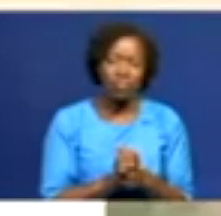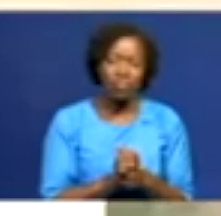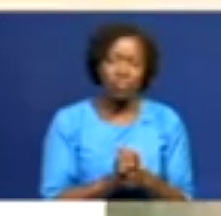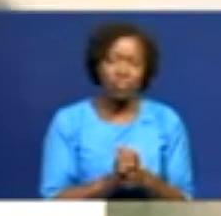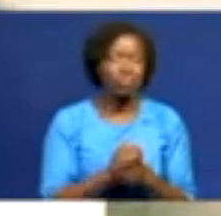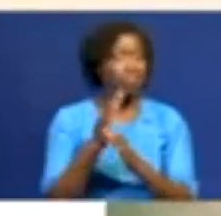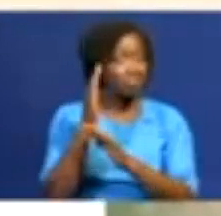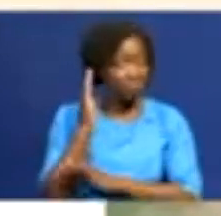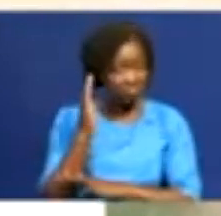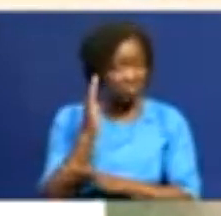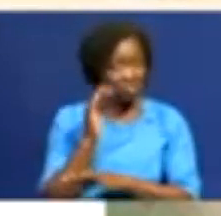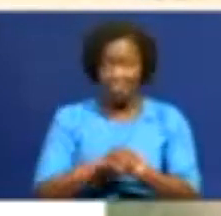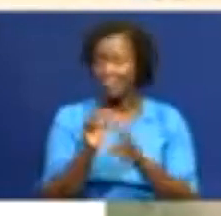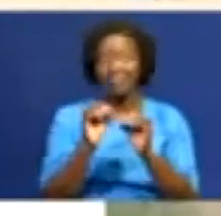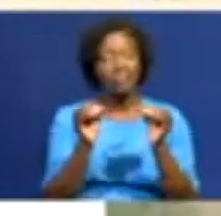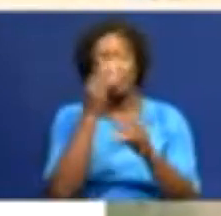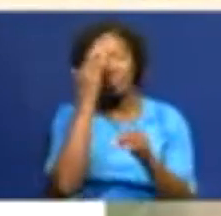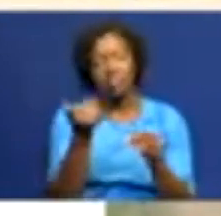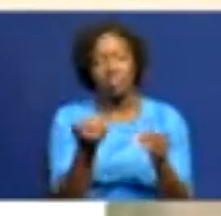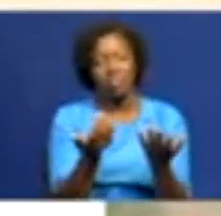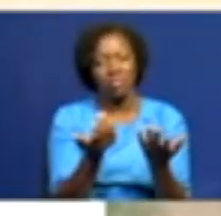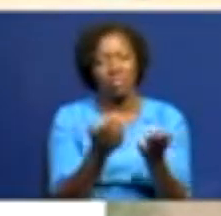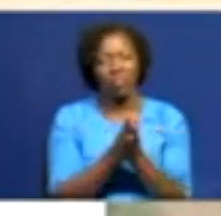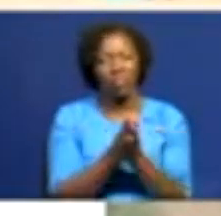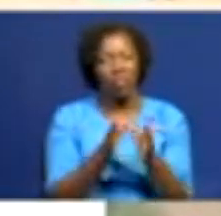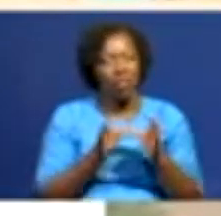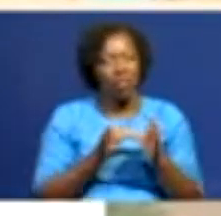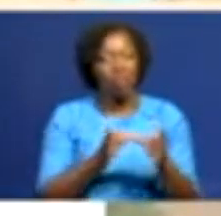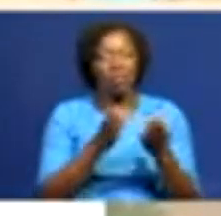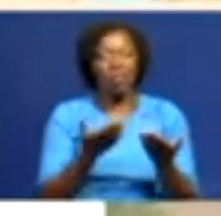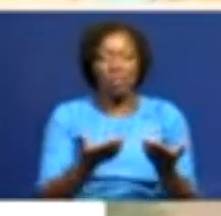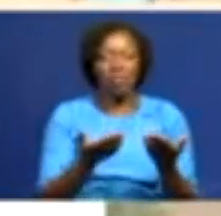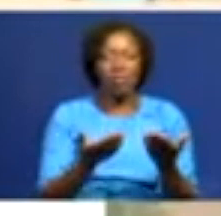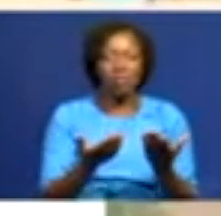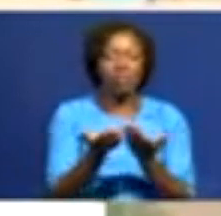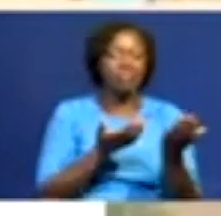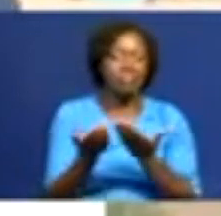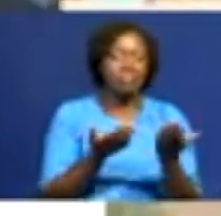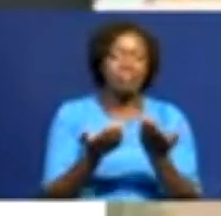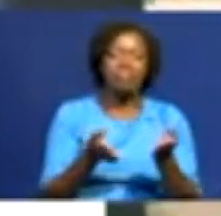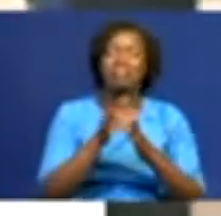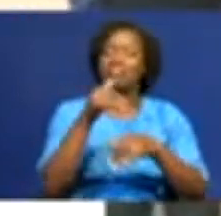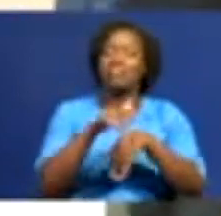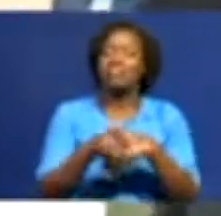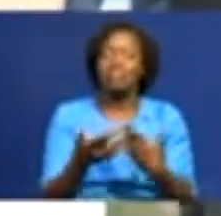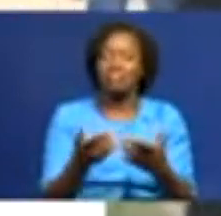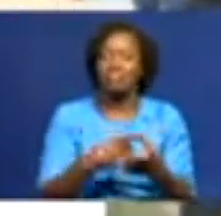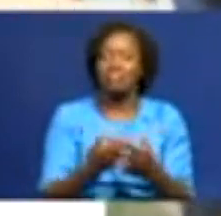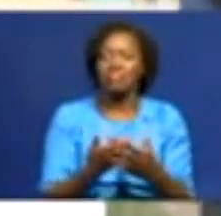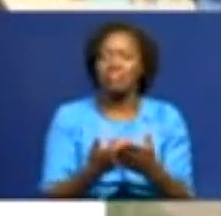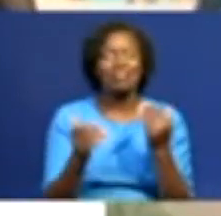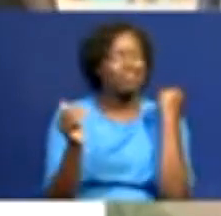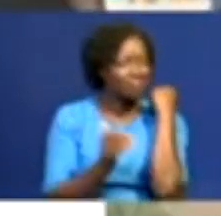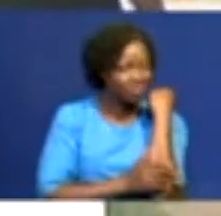Mambo ya usalama haikai vizuri kwa sababu sasa inapo lazimika watu wafunge biashara kwa masaa ambayo sio masaa zao, itakuwa sasa hiyo ni